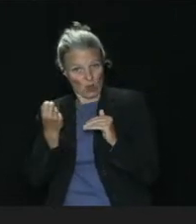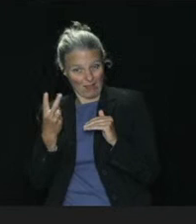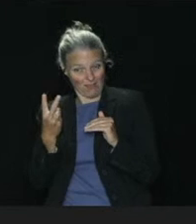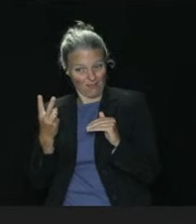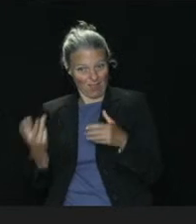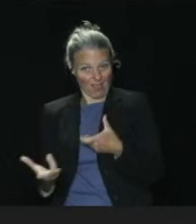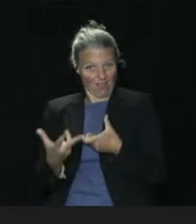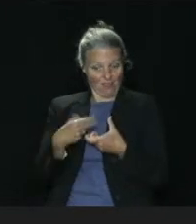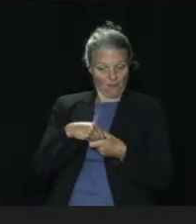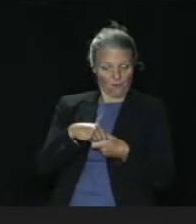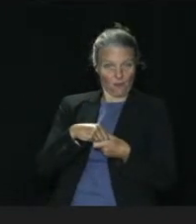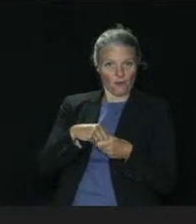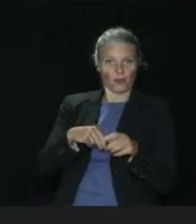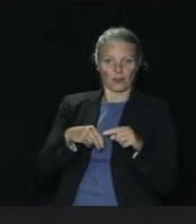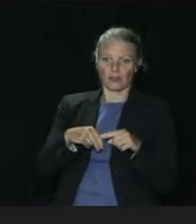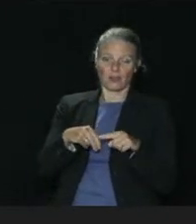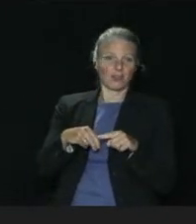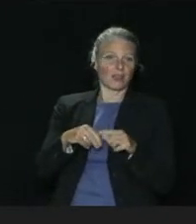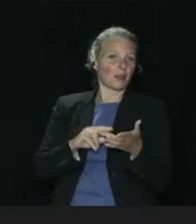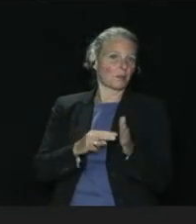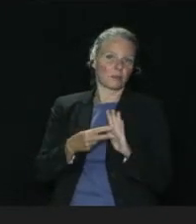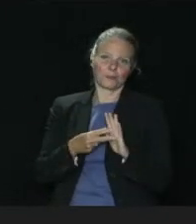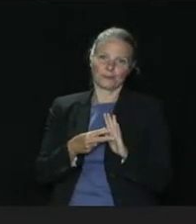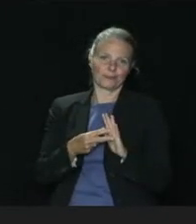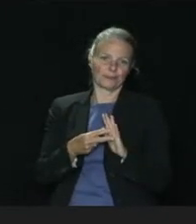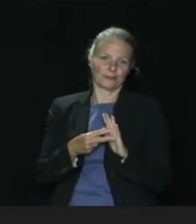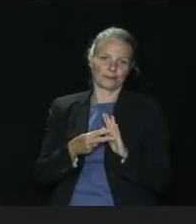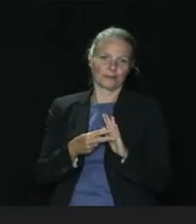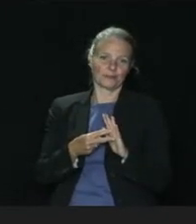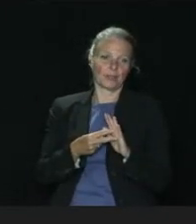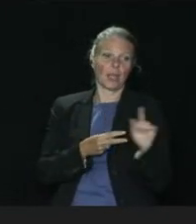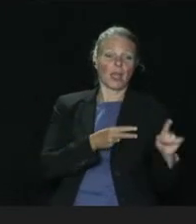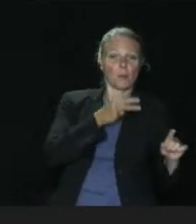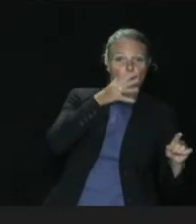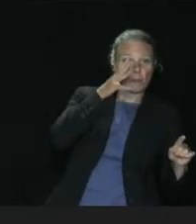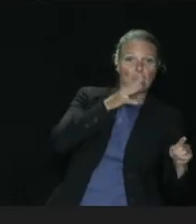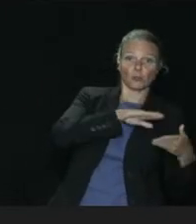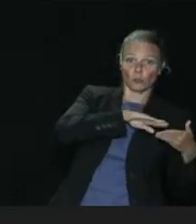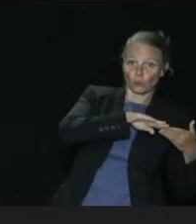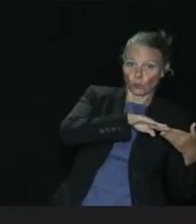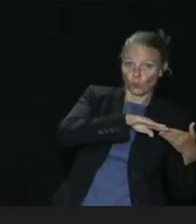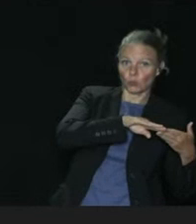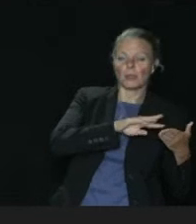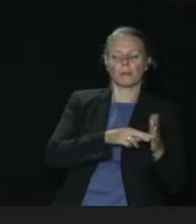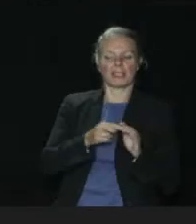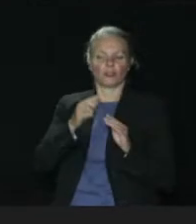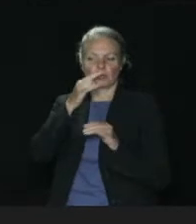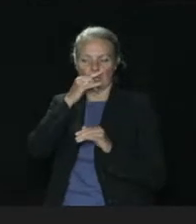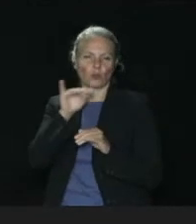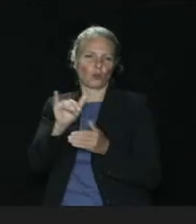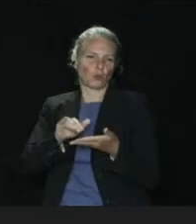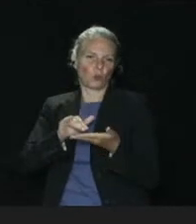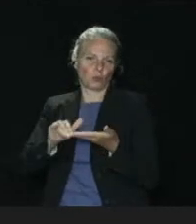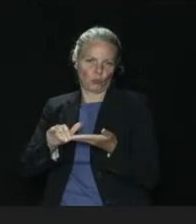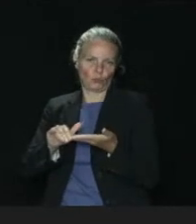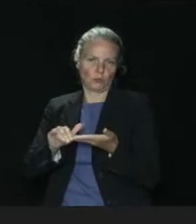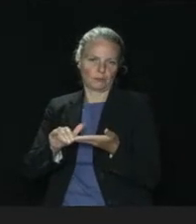they're all then exempt from the government-authorized accommodations.